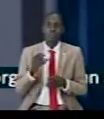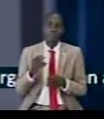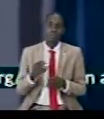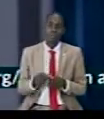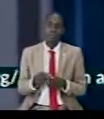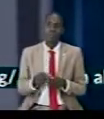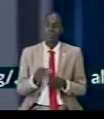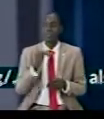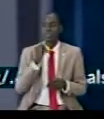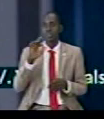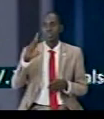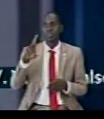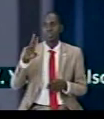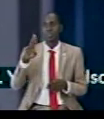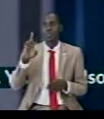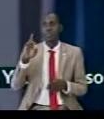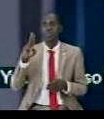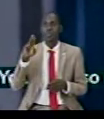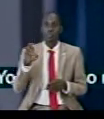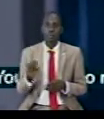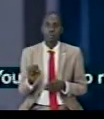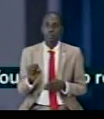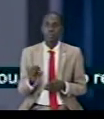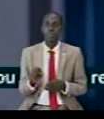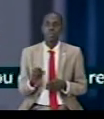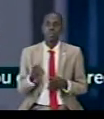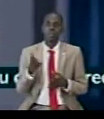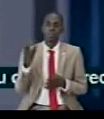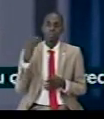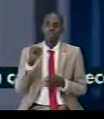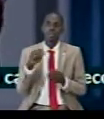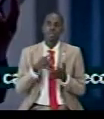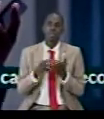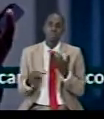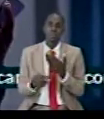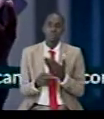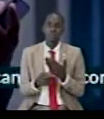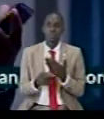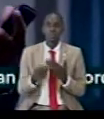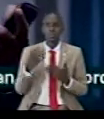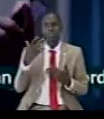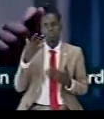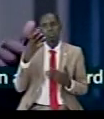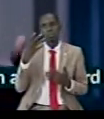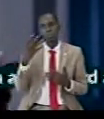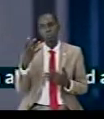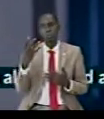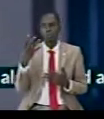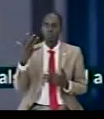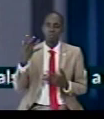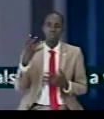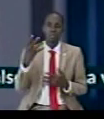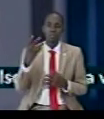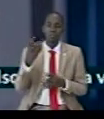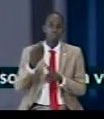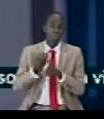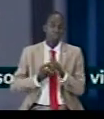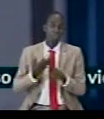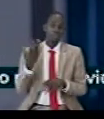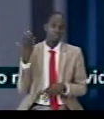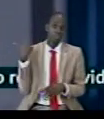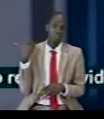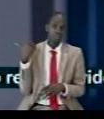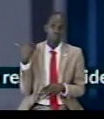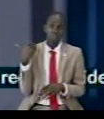Jomo Rufus. We had a crusade about probably 5 or 6 months ago,